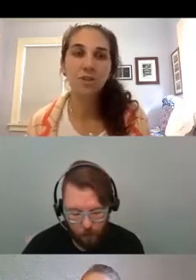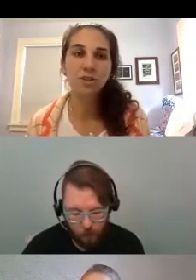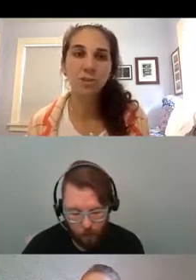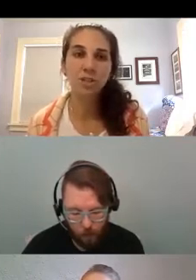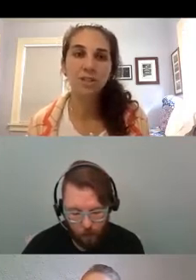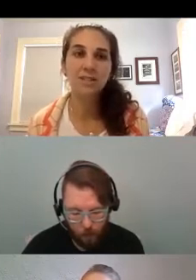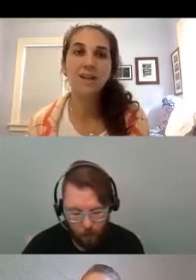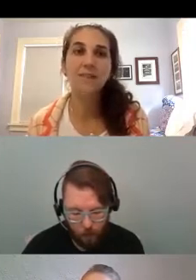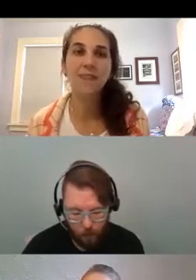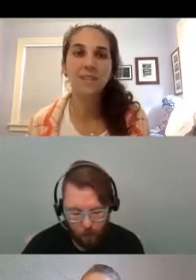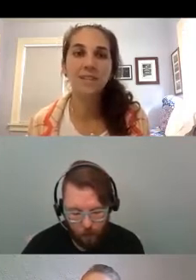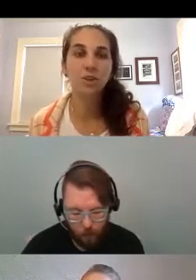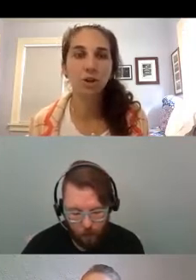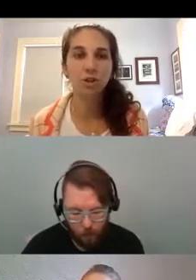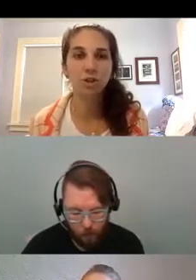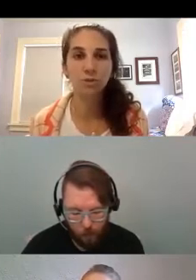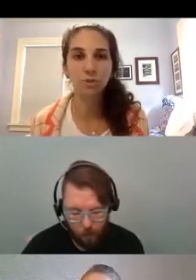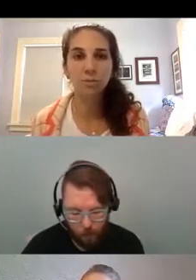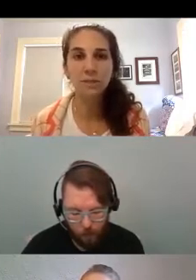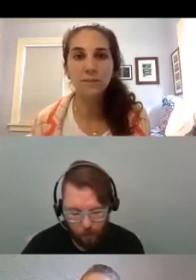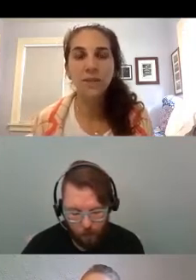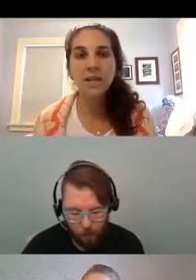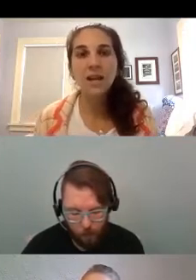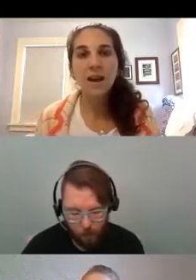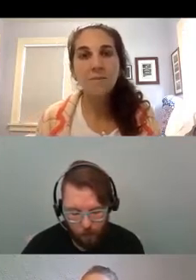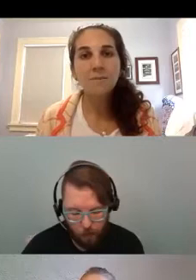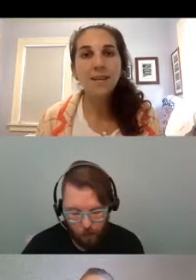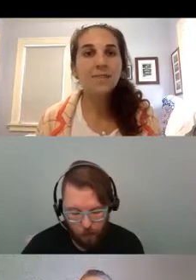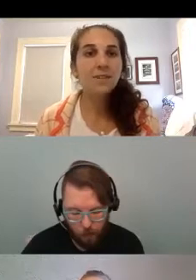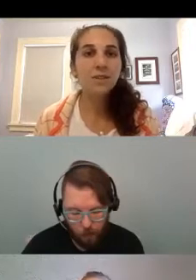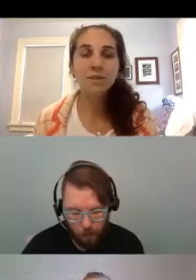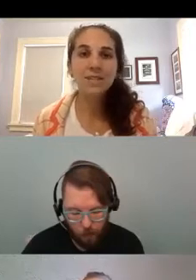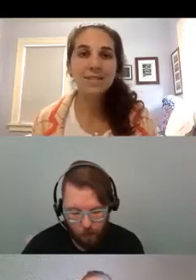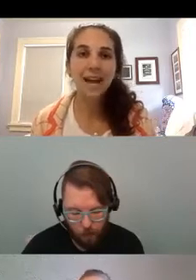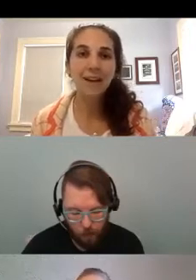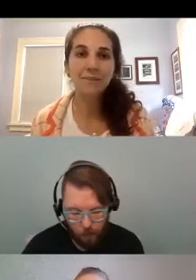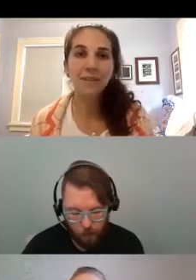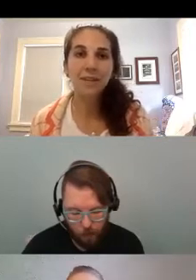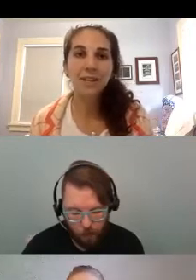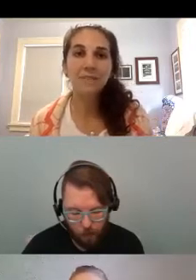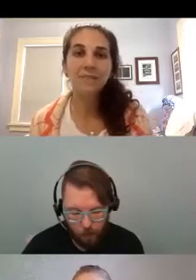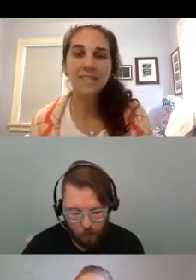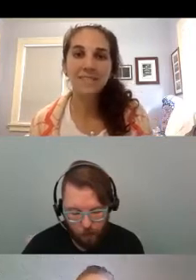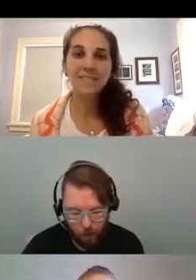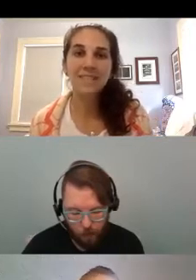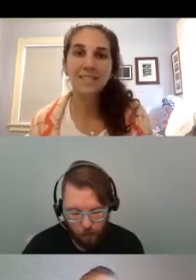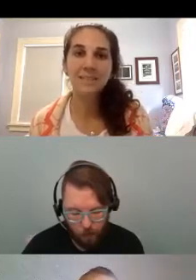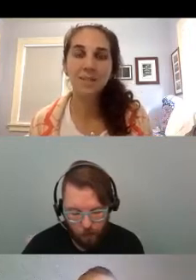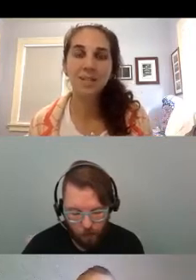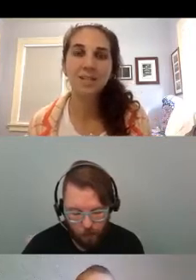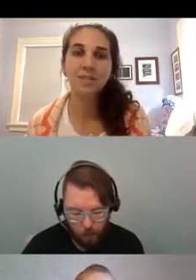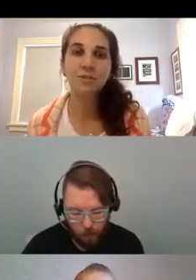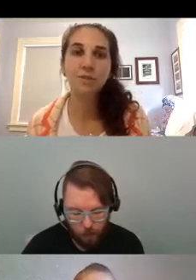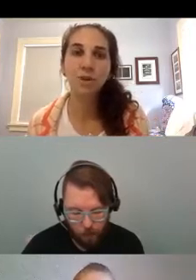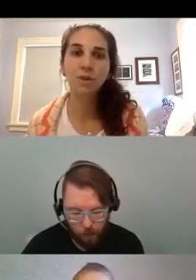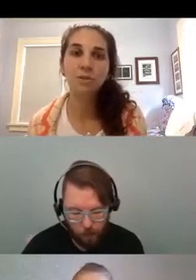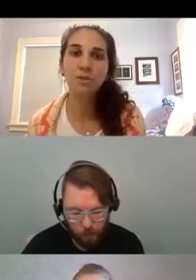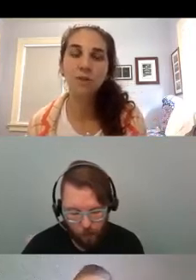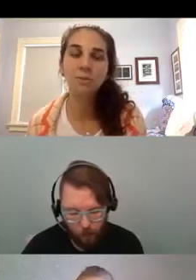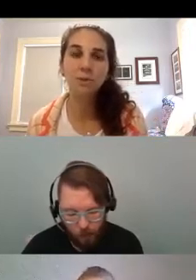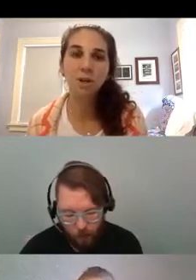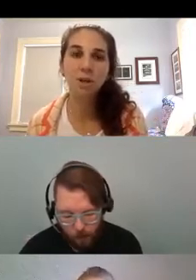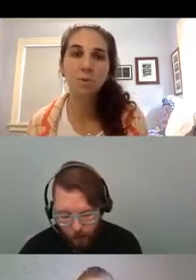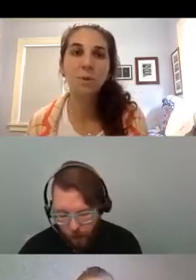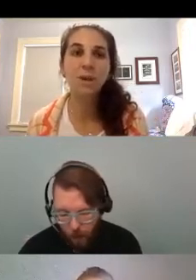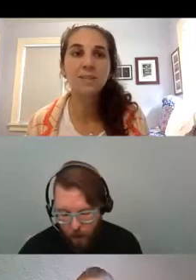their contributions affected the larger group. And even though the staff facilitates experiences for those who